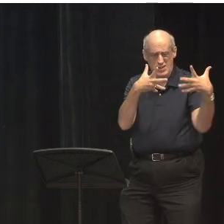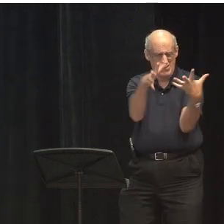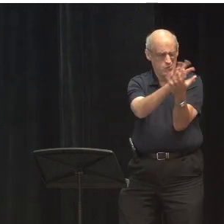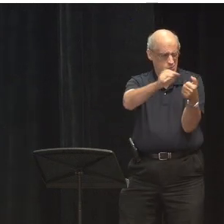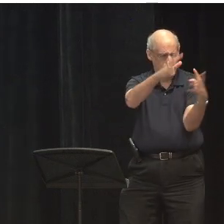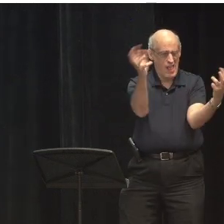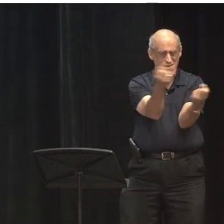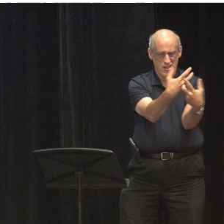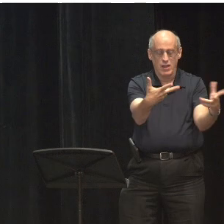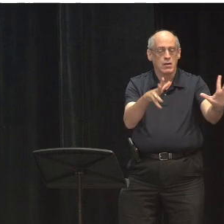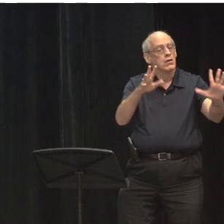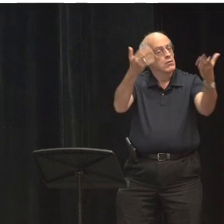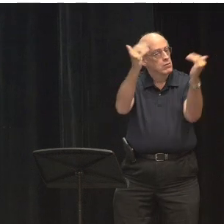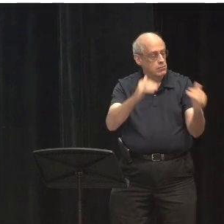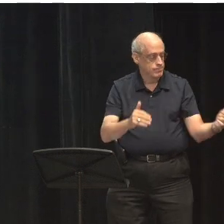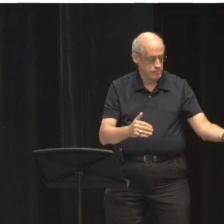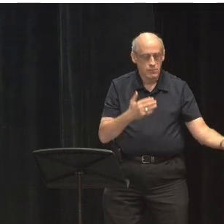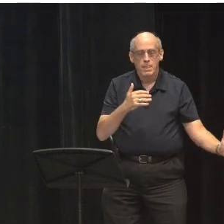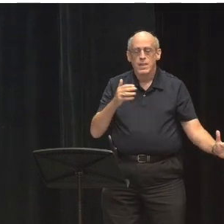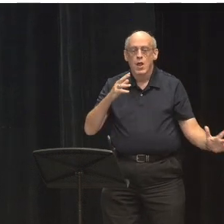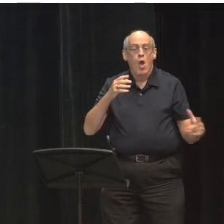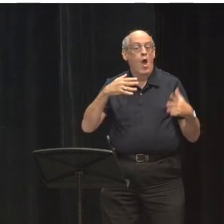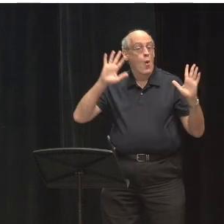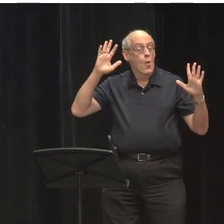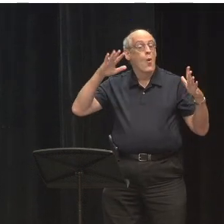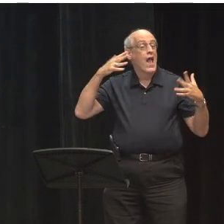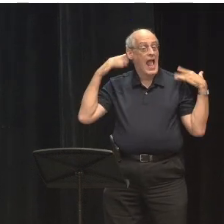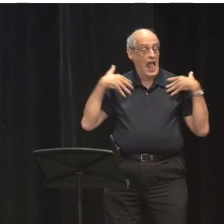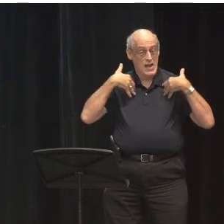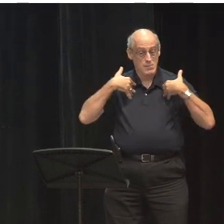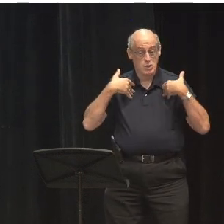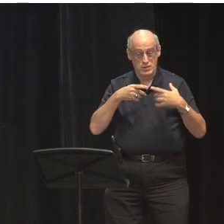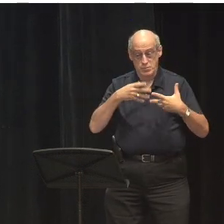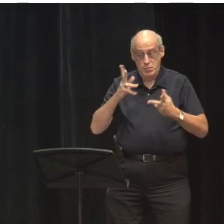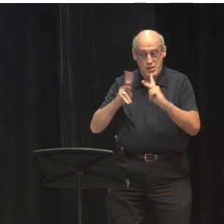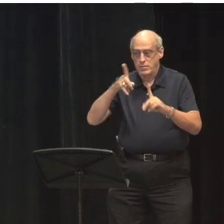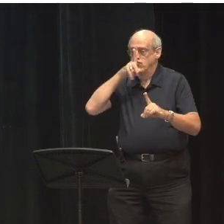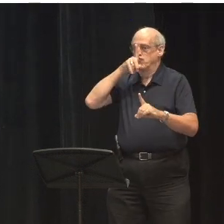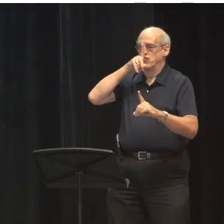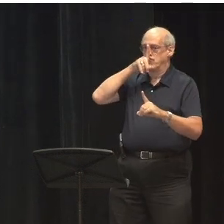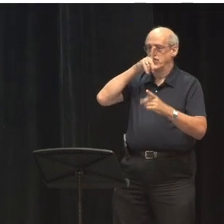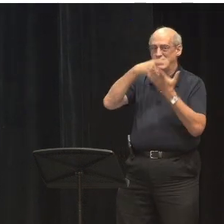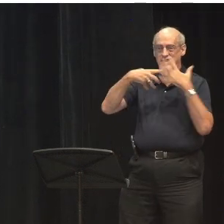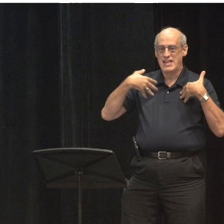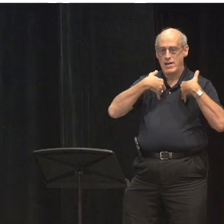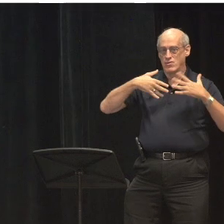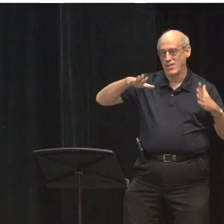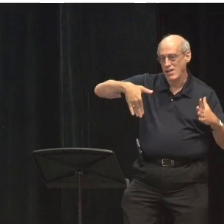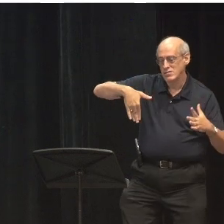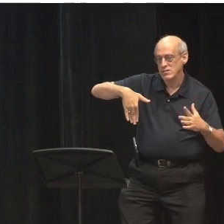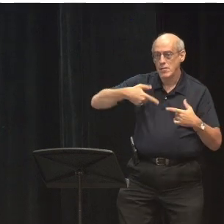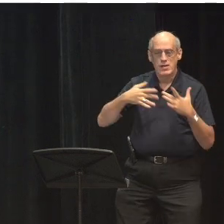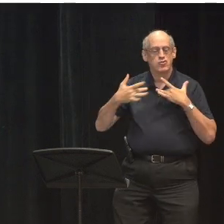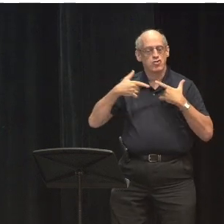all of them? I also wanted to make a comment about the wildlife, because of course nobody speaks about the wildlife. And I'm very concerned about